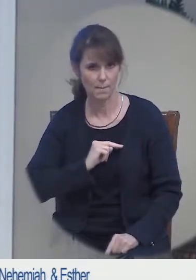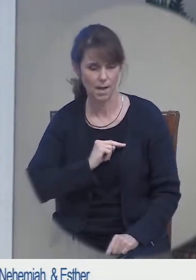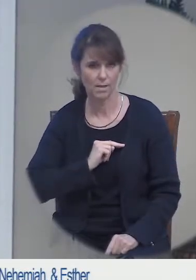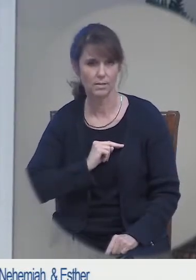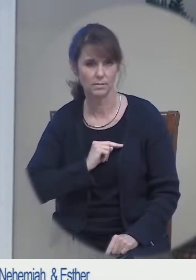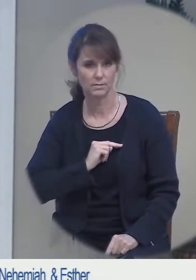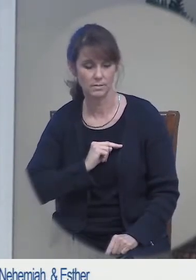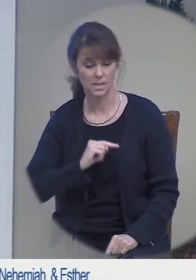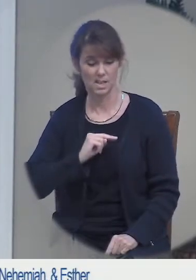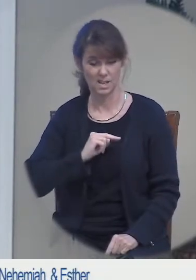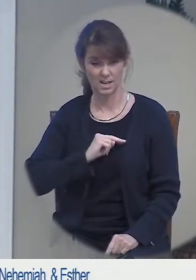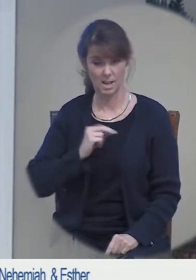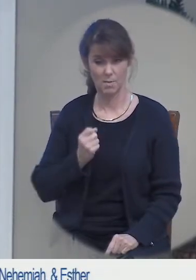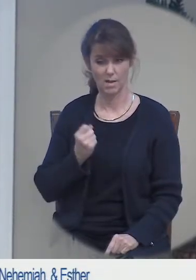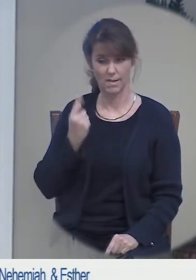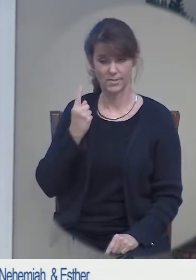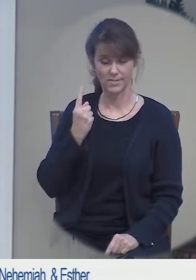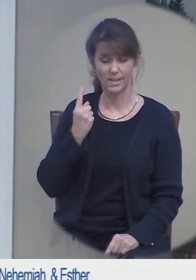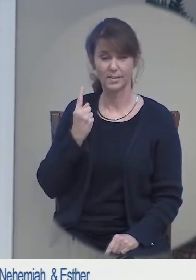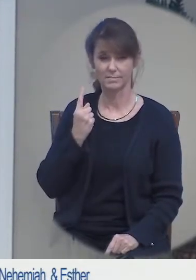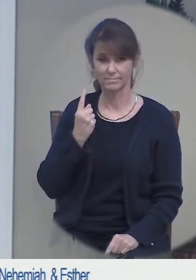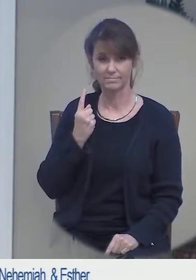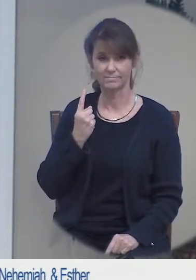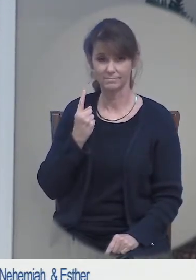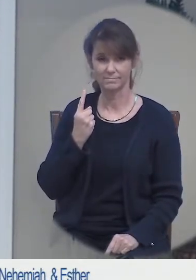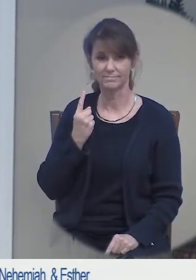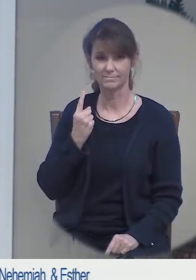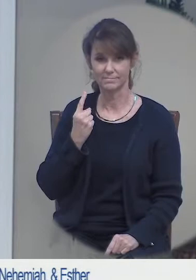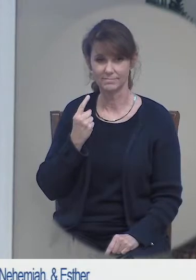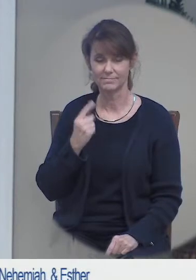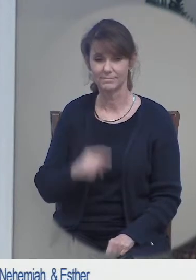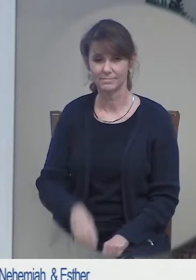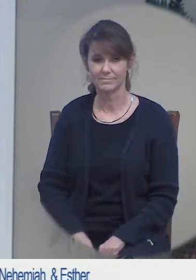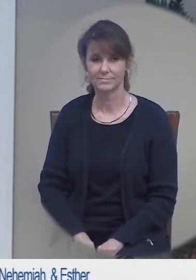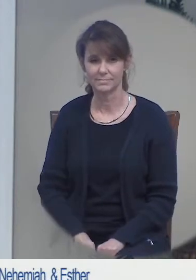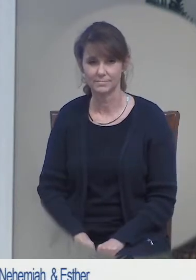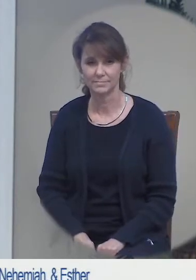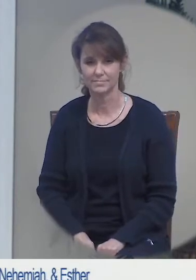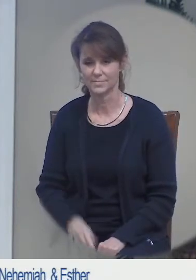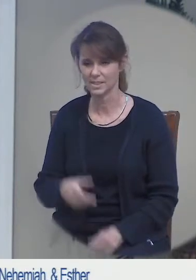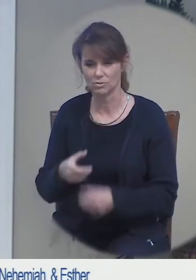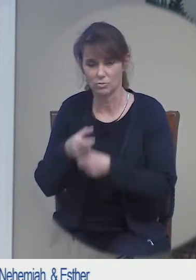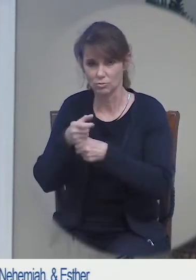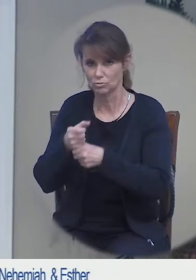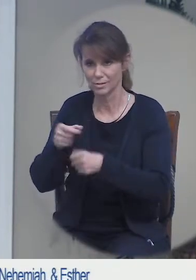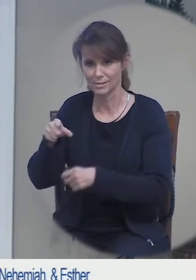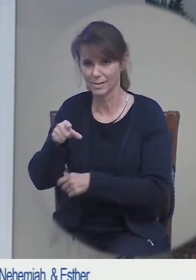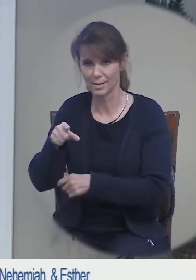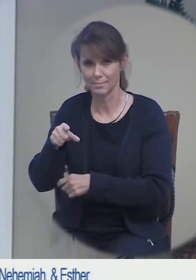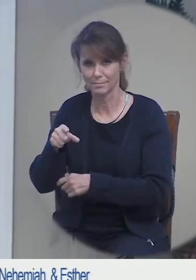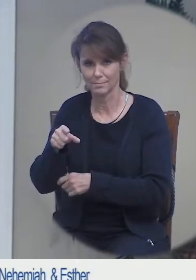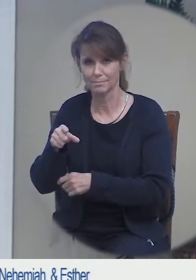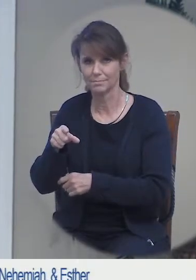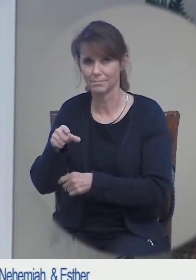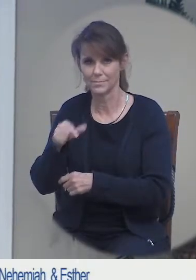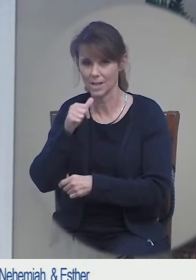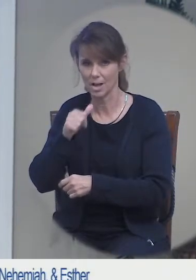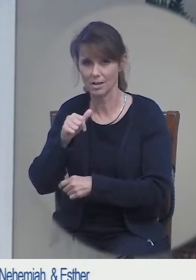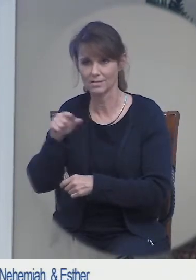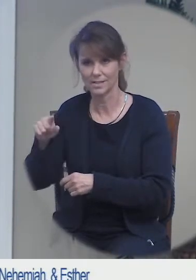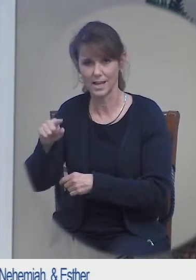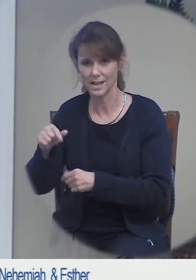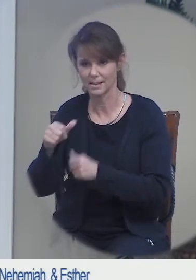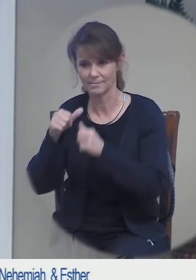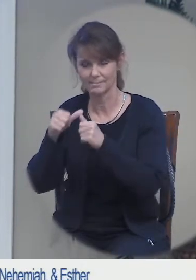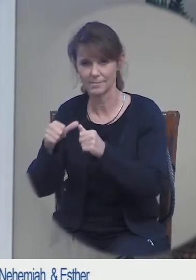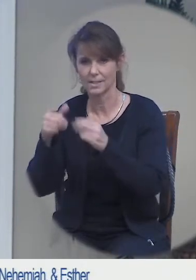to understand the underlying reasons based upon past performance. I mean, they had been out to get him from the very onset. He